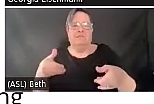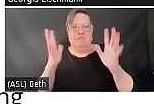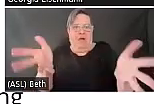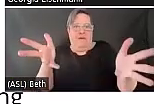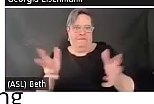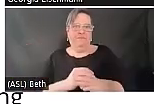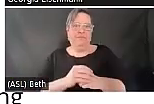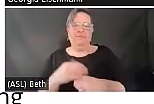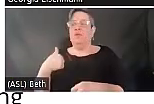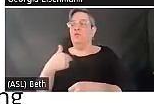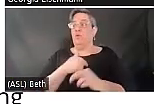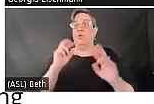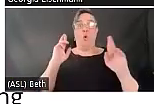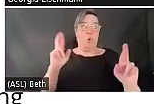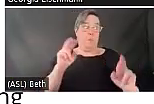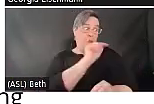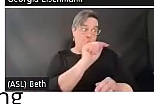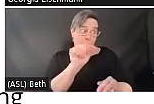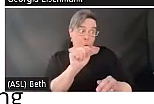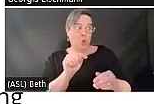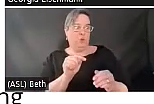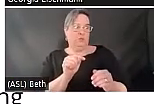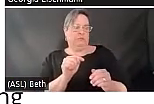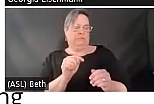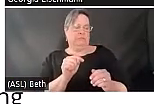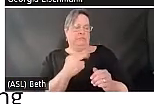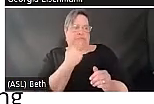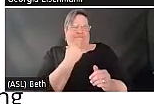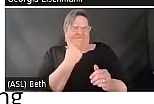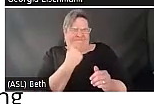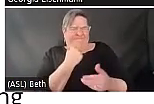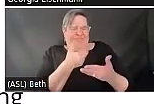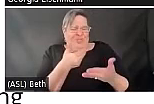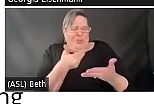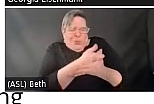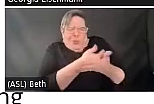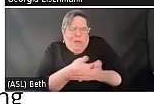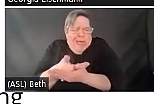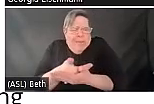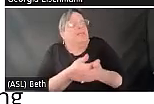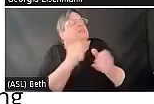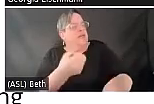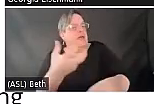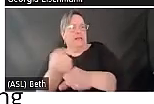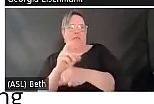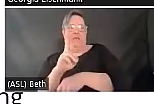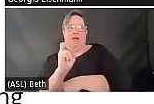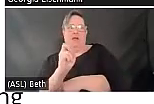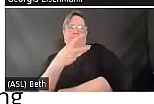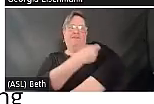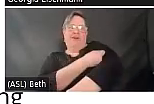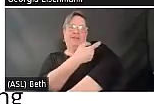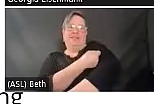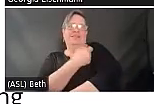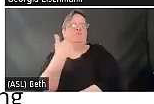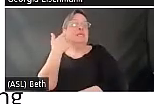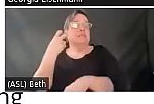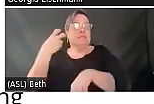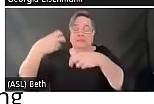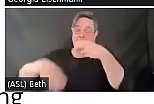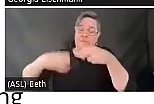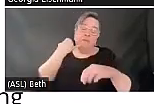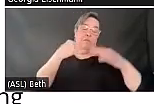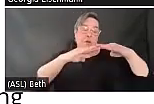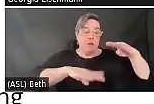folks will, these babies can get protected, because this is tough for babies, infants under a year of age. So either by the mom getting